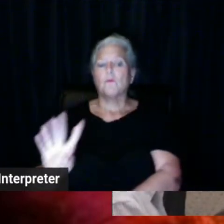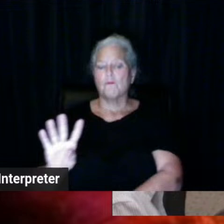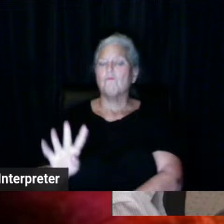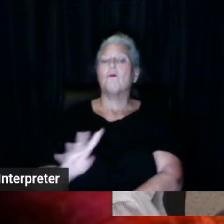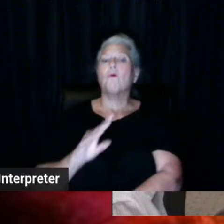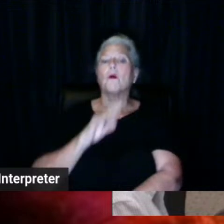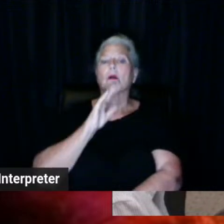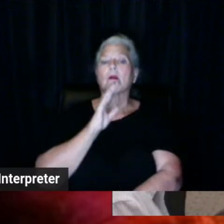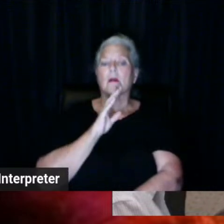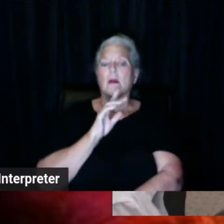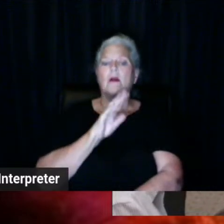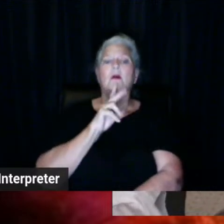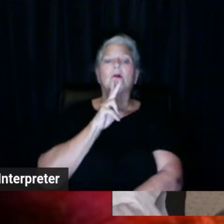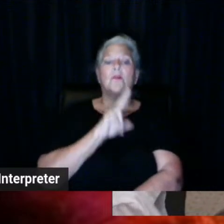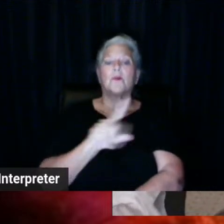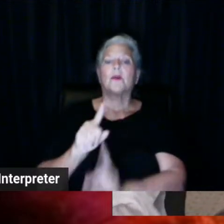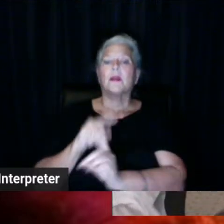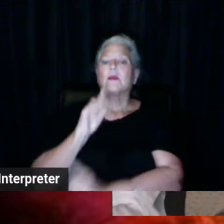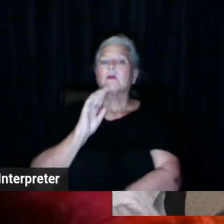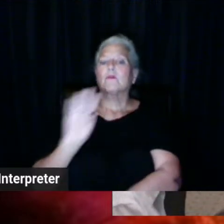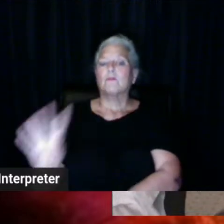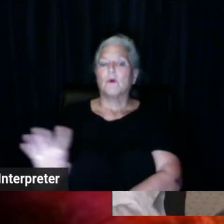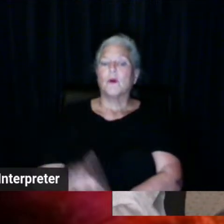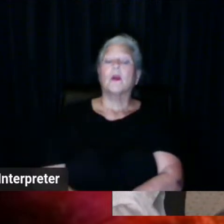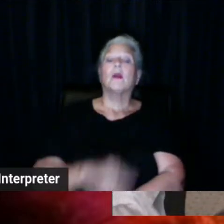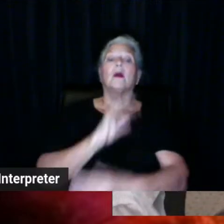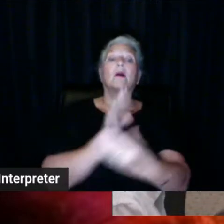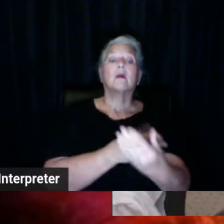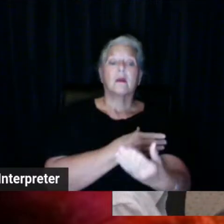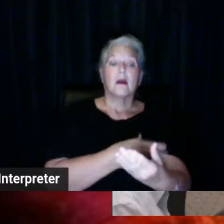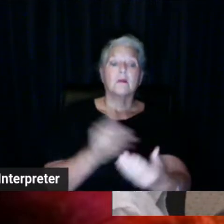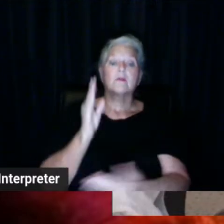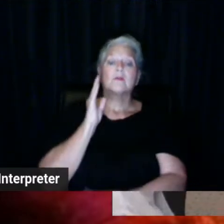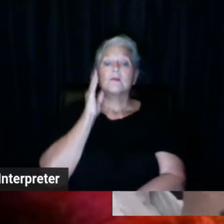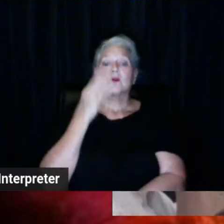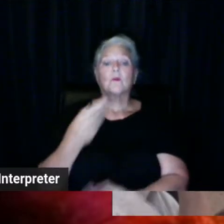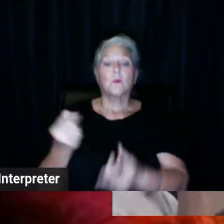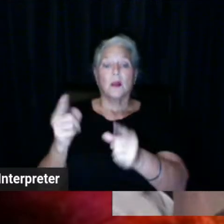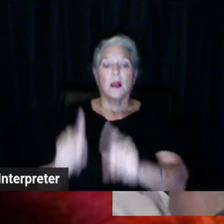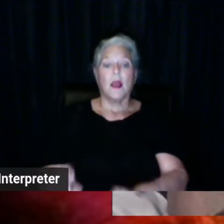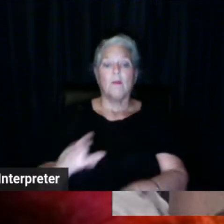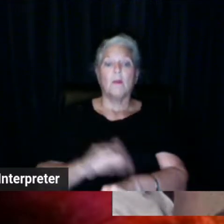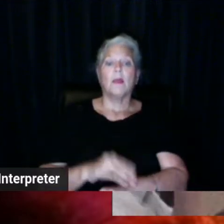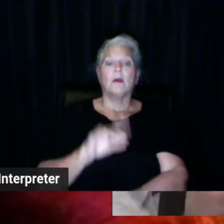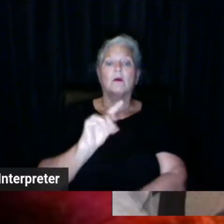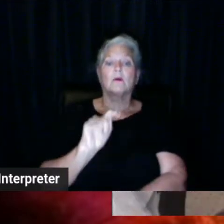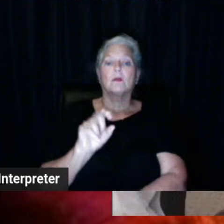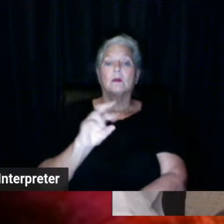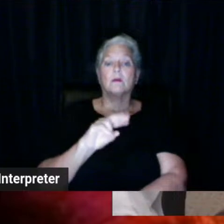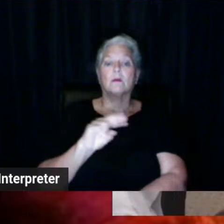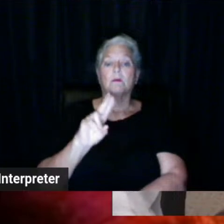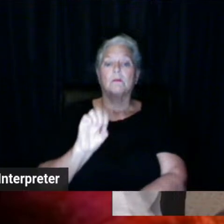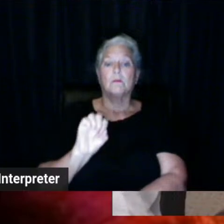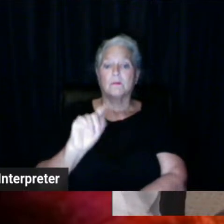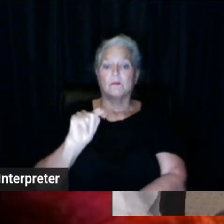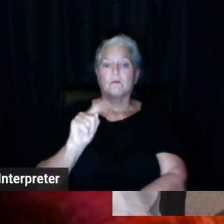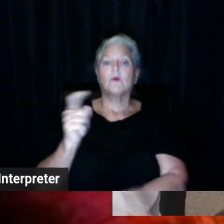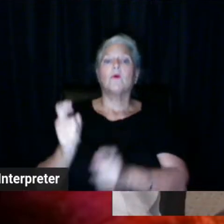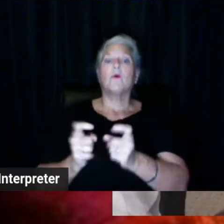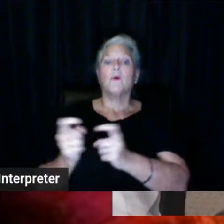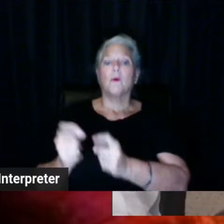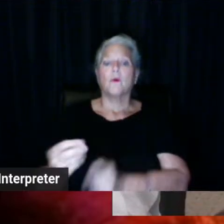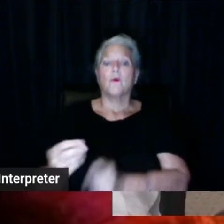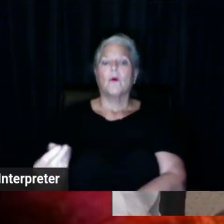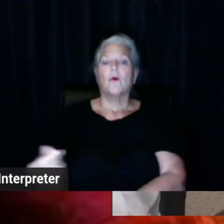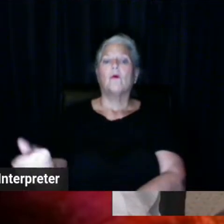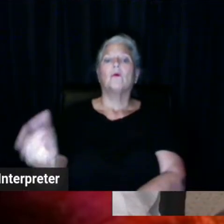weather permitting. The activities and the concert will take place on the trust-controlled land on the southeast of the barn building on the